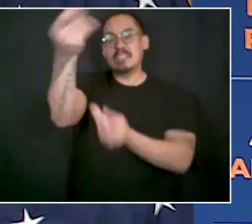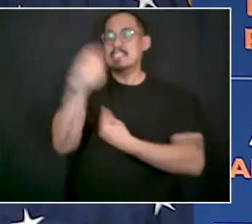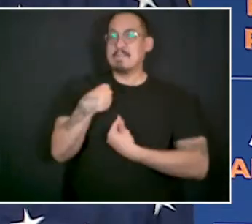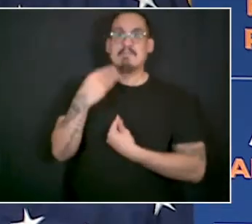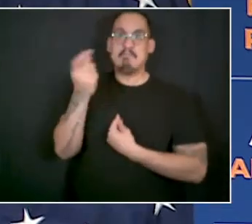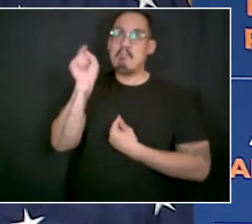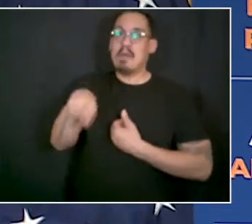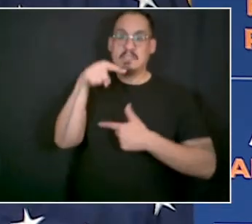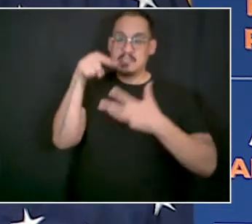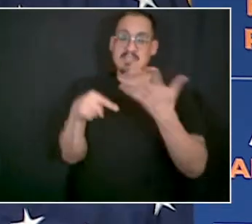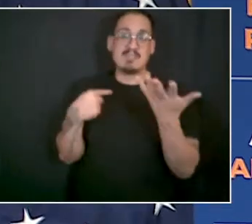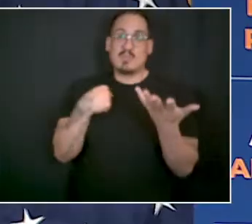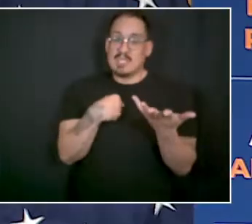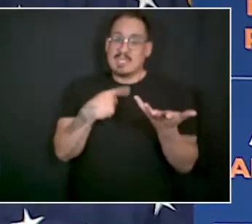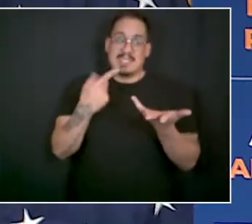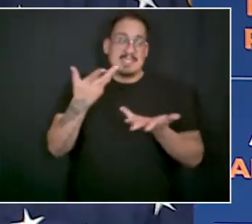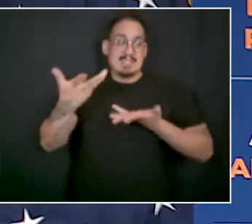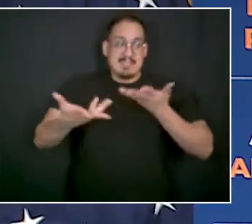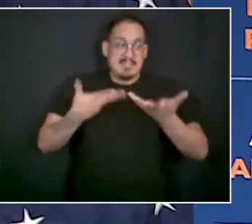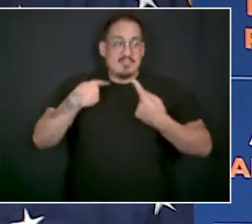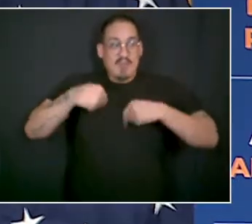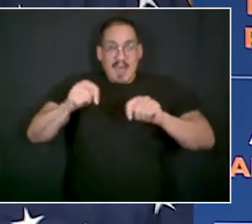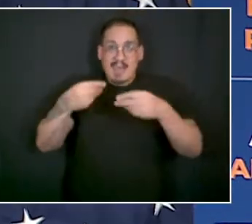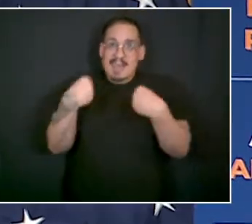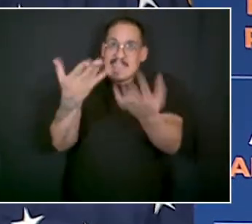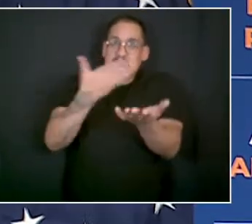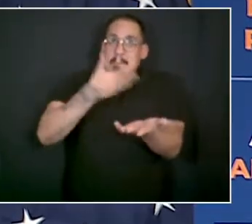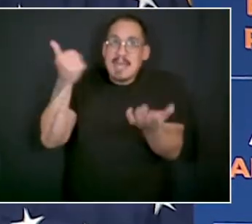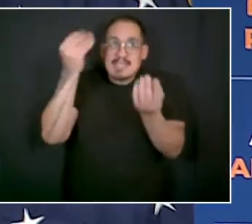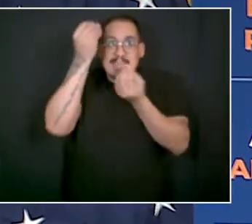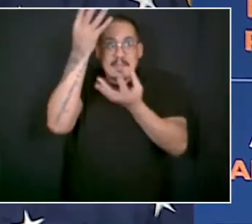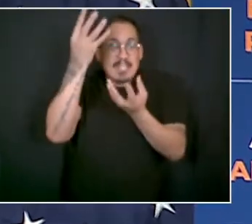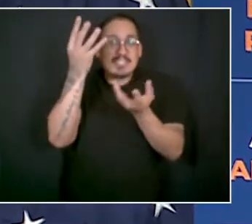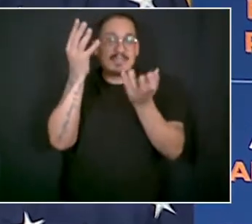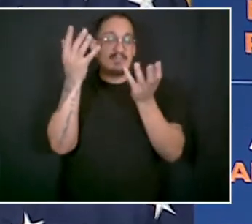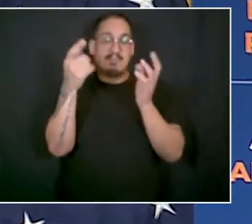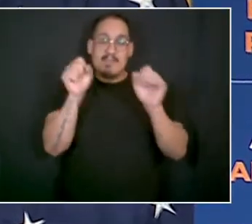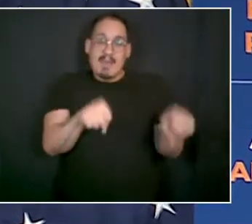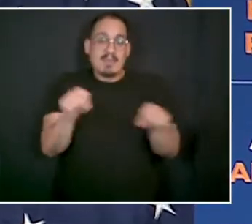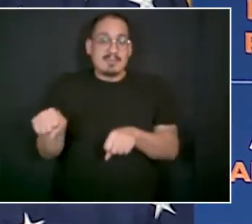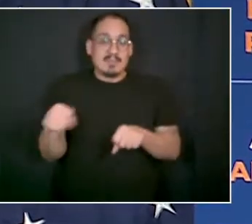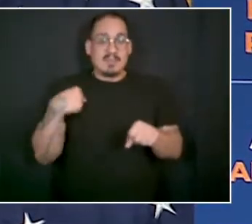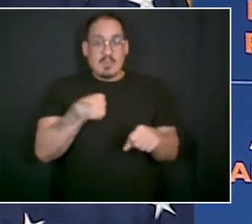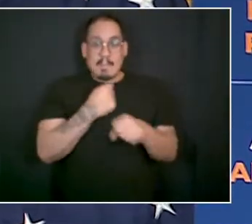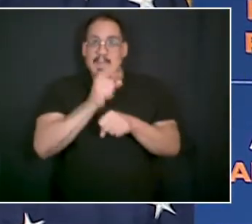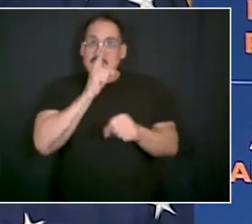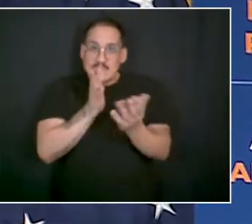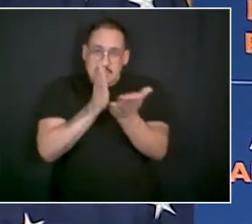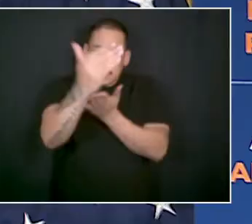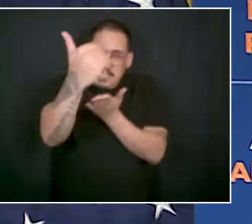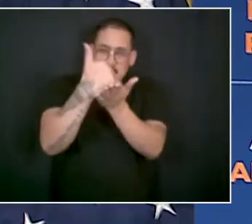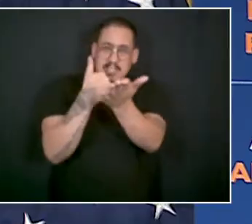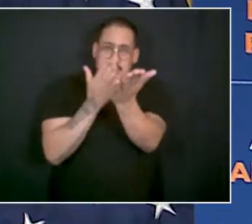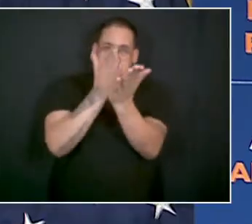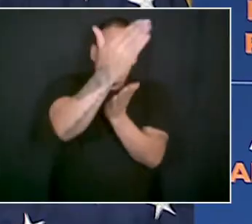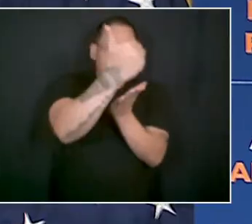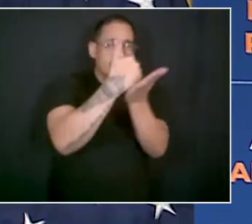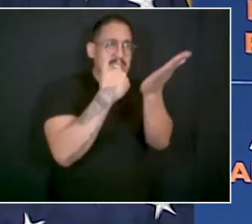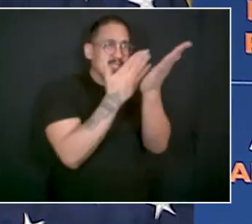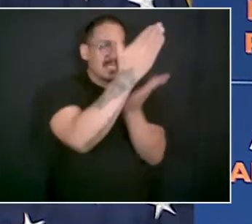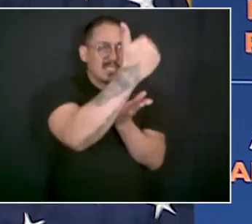them the best information that's possible. We are making sure we be as transparent as possible, but this